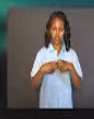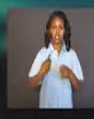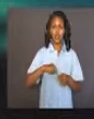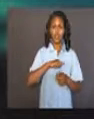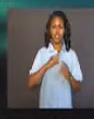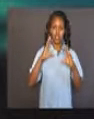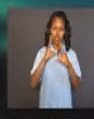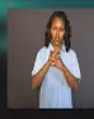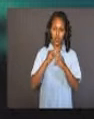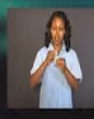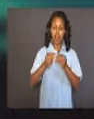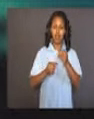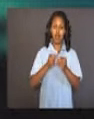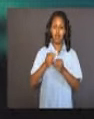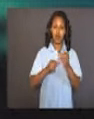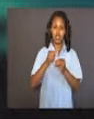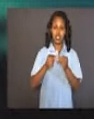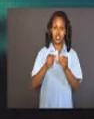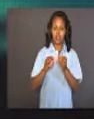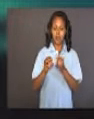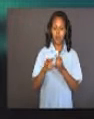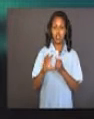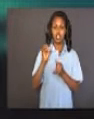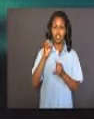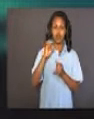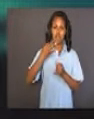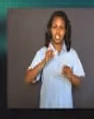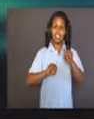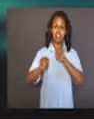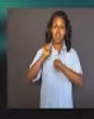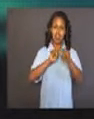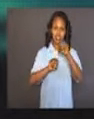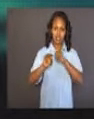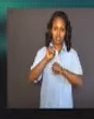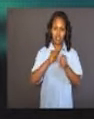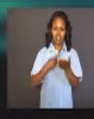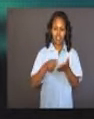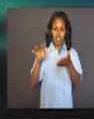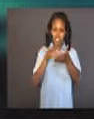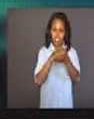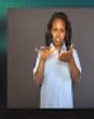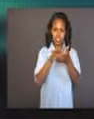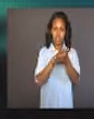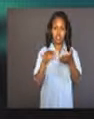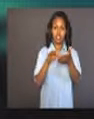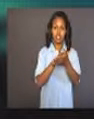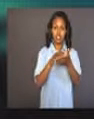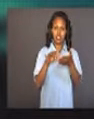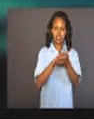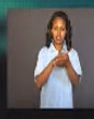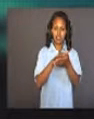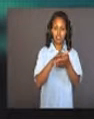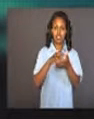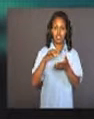we talk about a branch of science that deals with